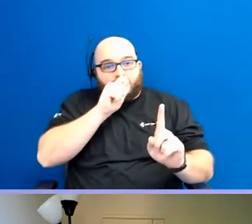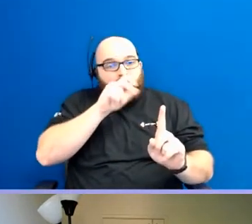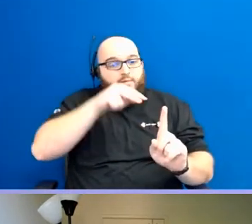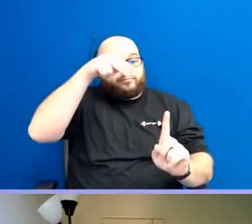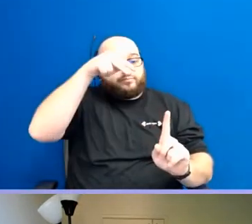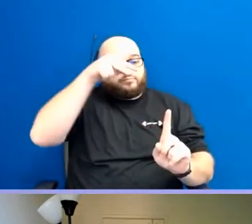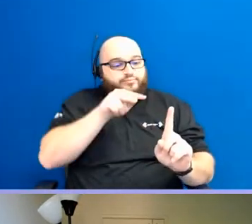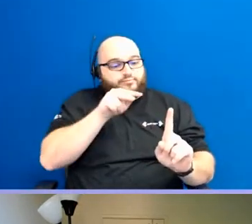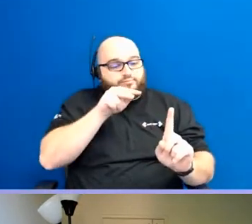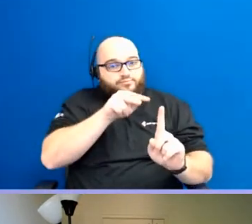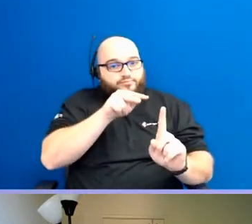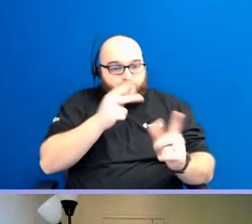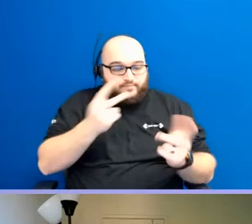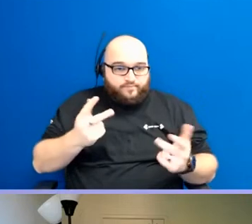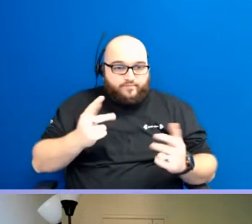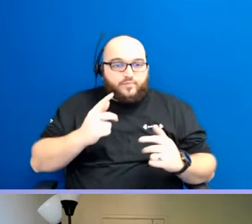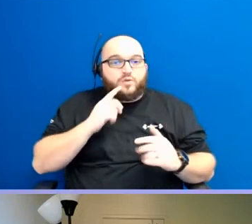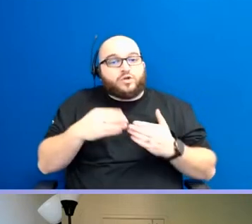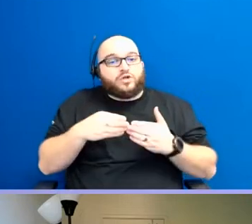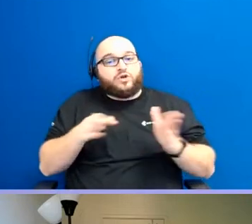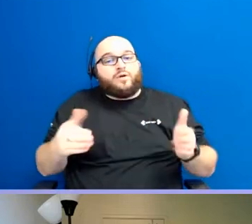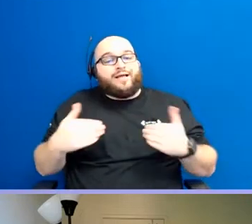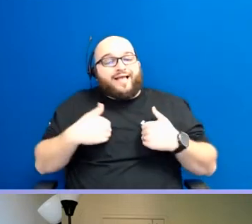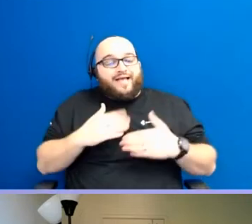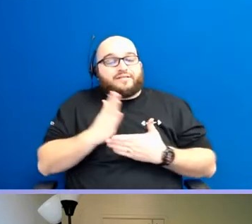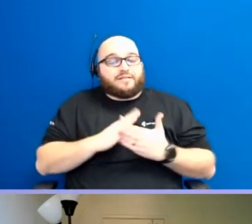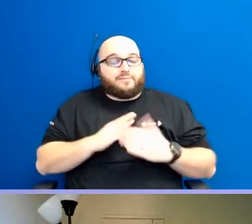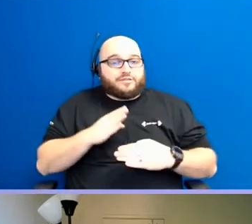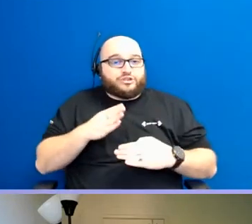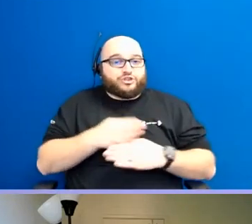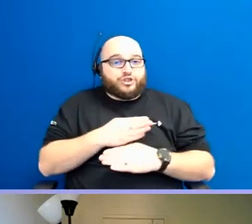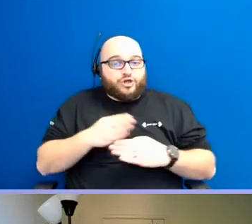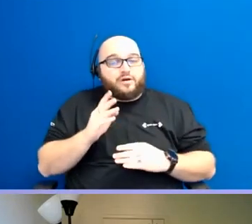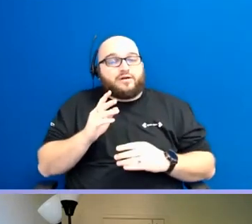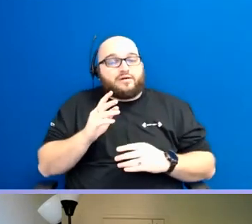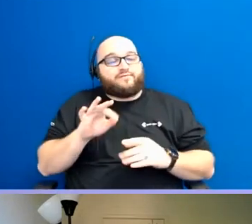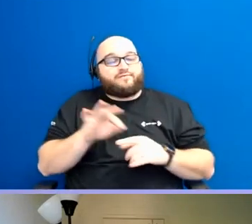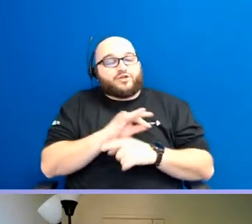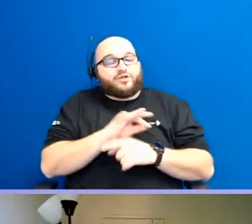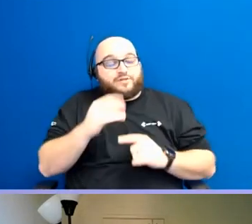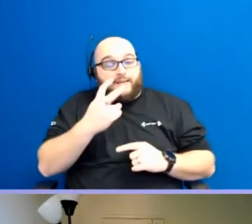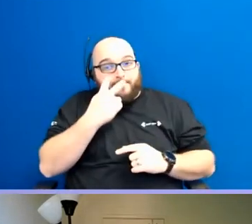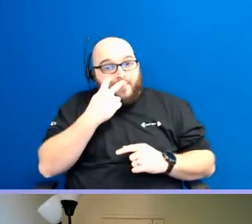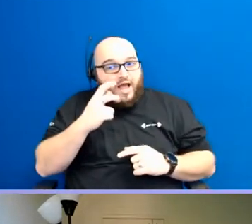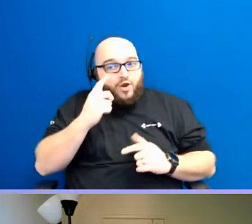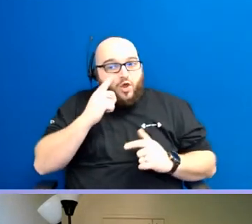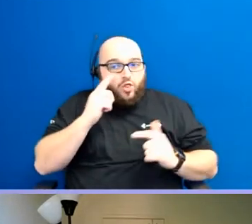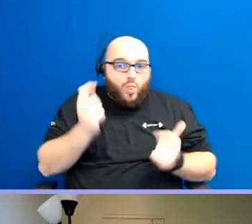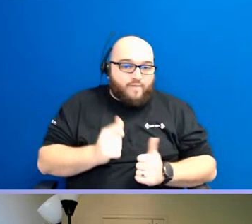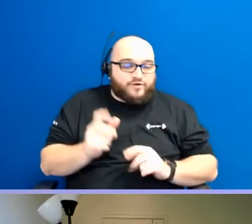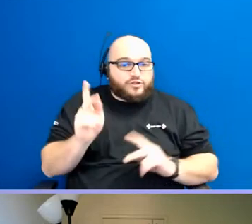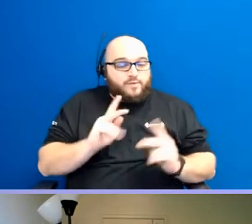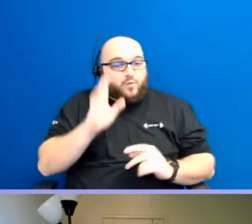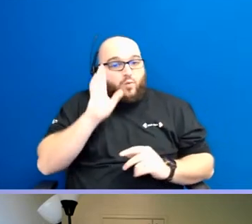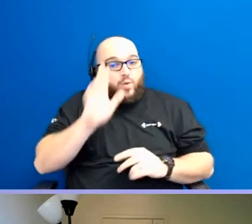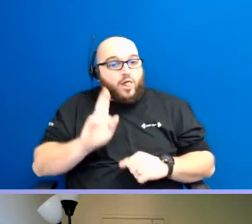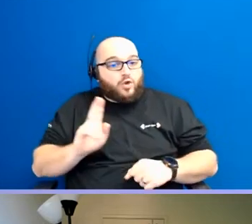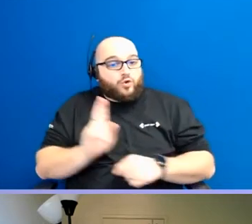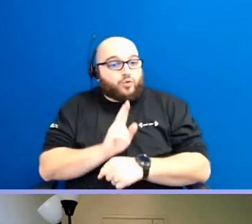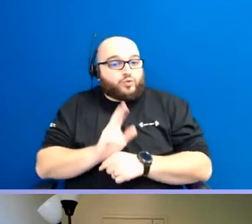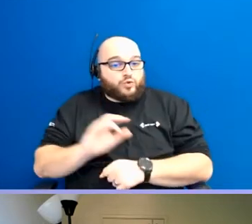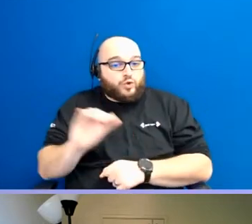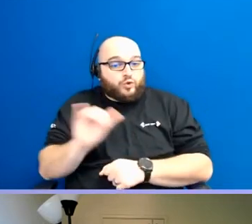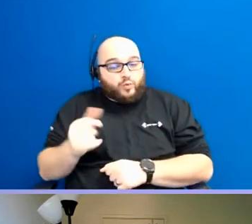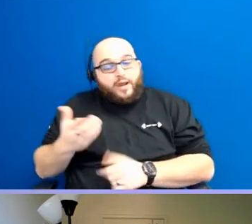In general, there are shared features that blind low vision users are interested that might not be specified